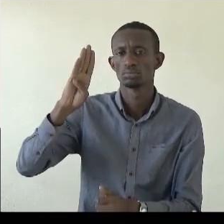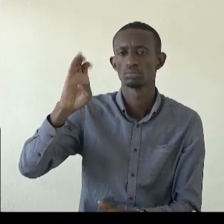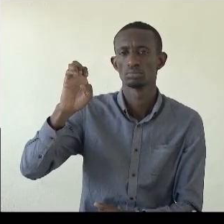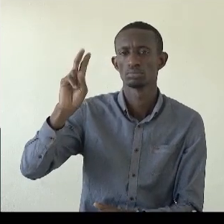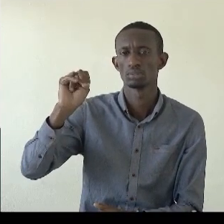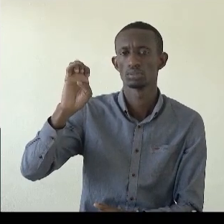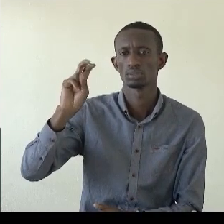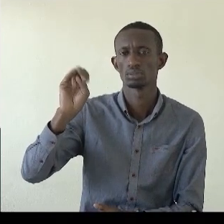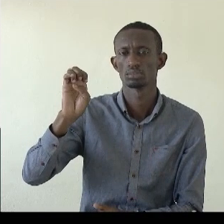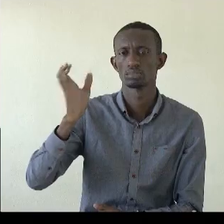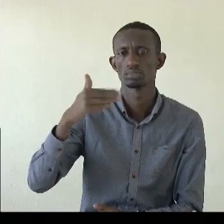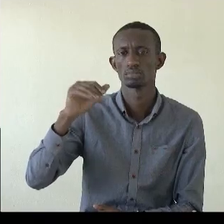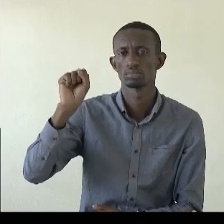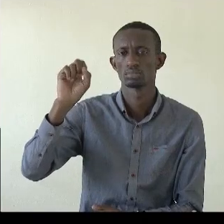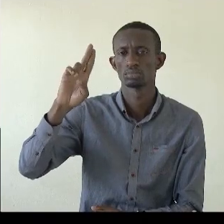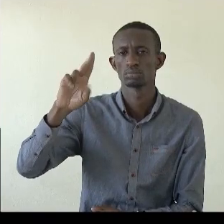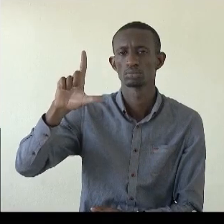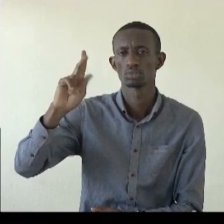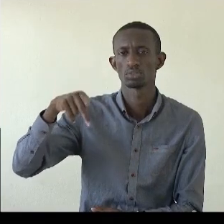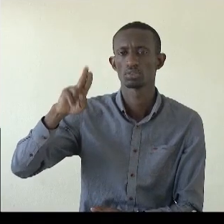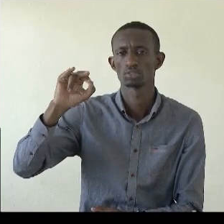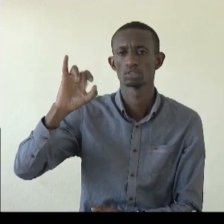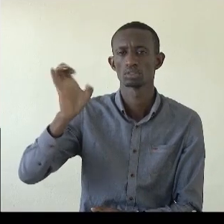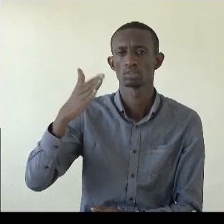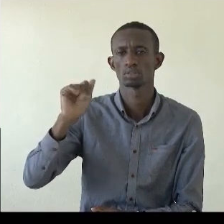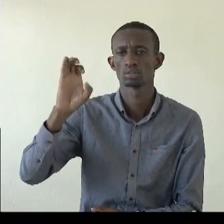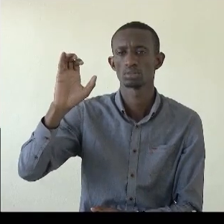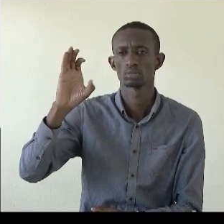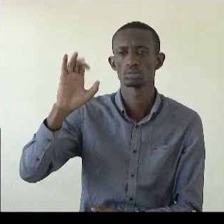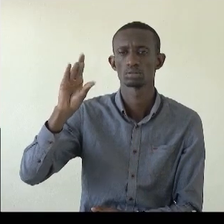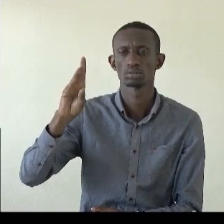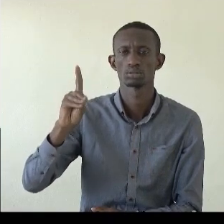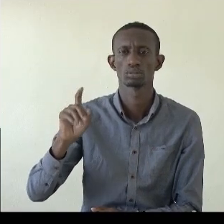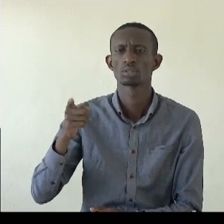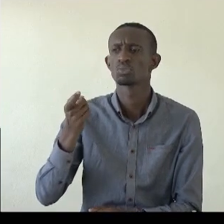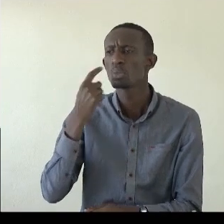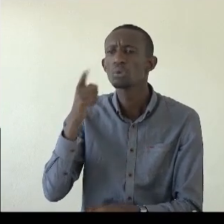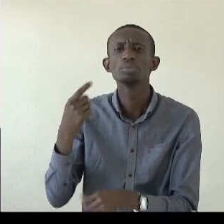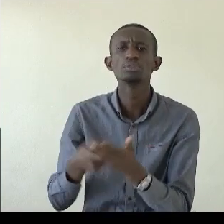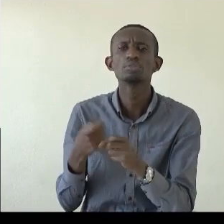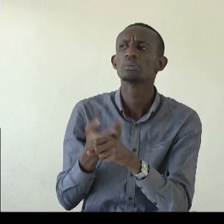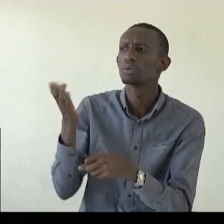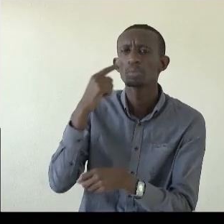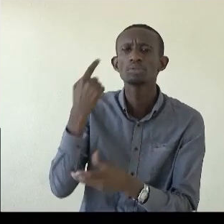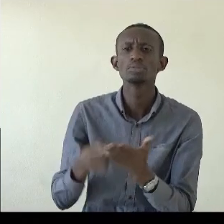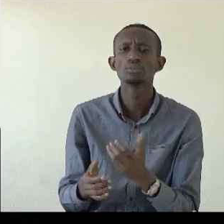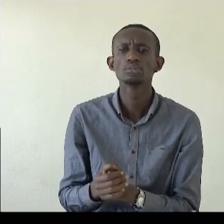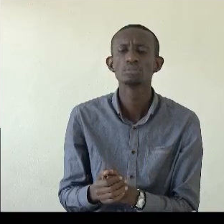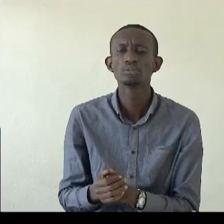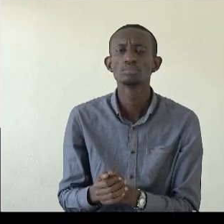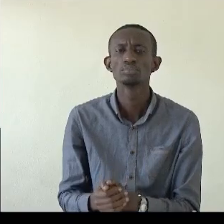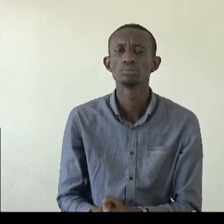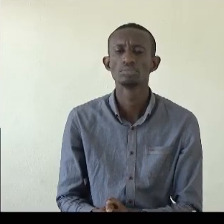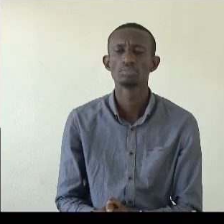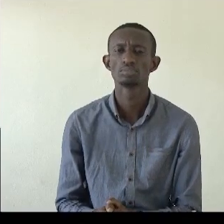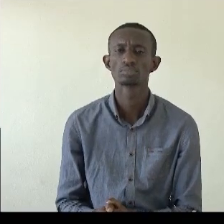we make in benzene sulfonic acid? What do we get from there? So the main